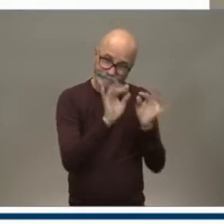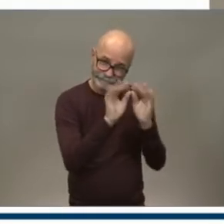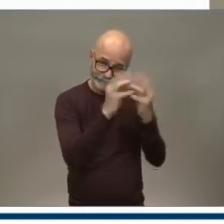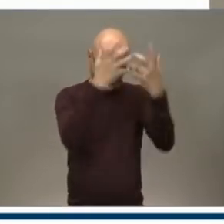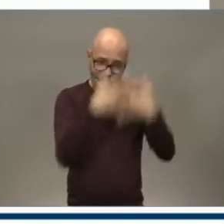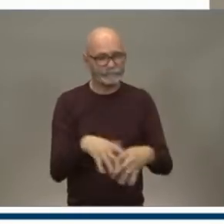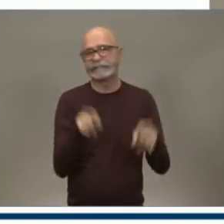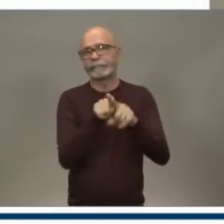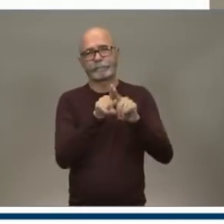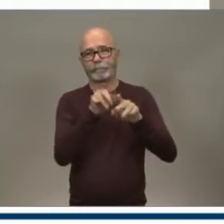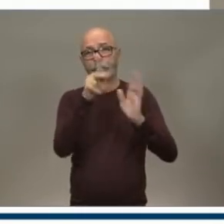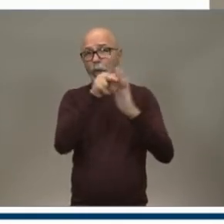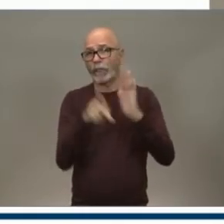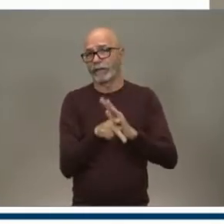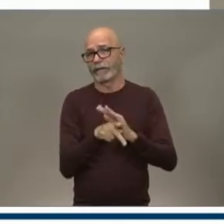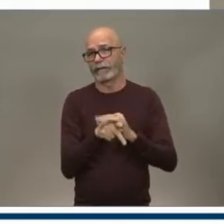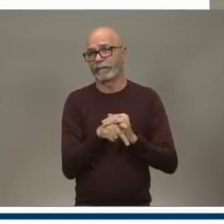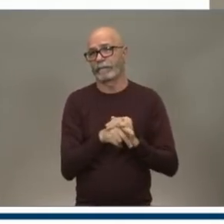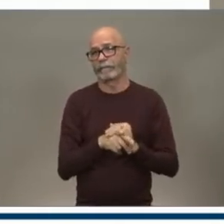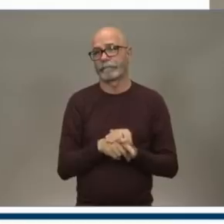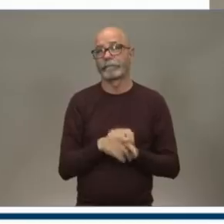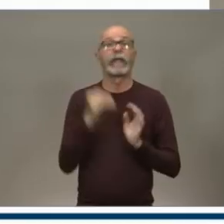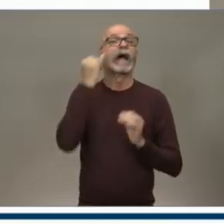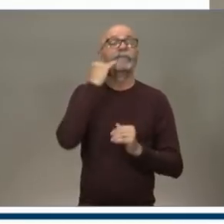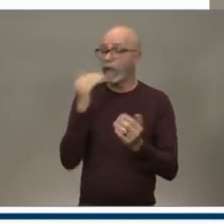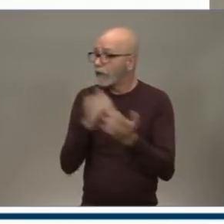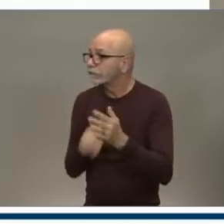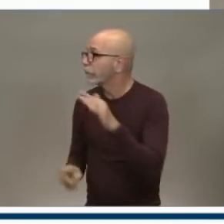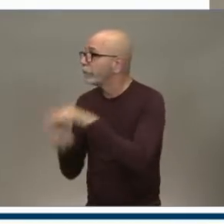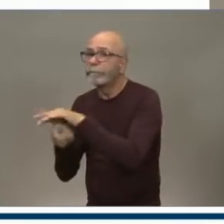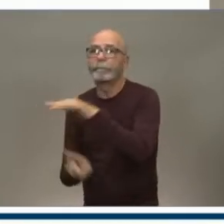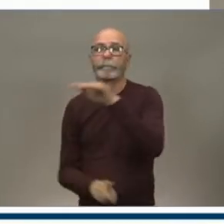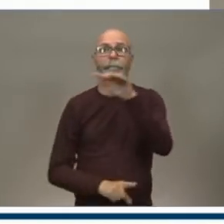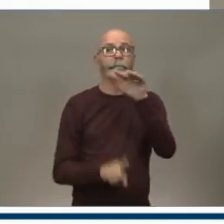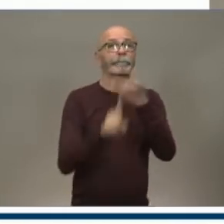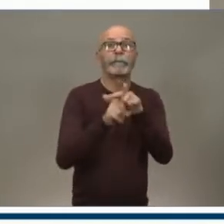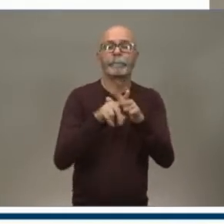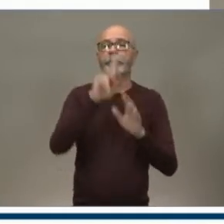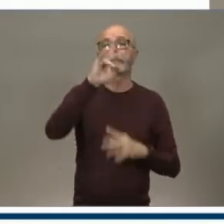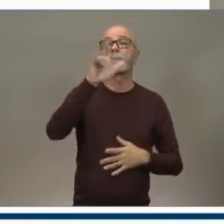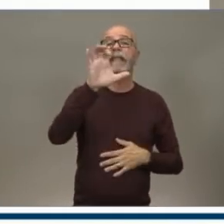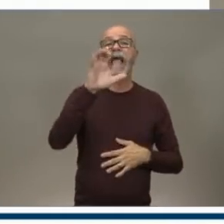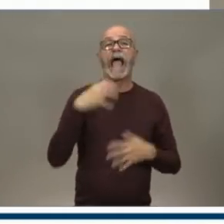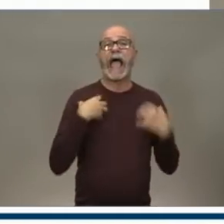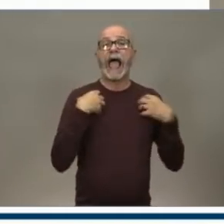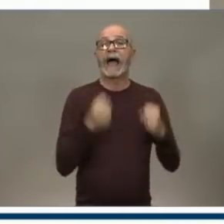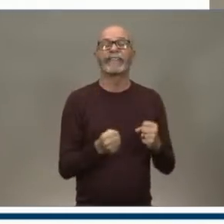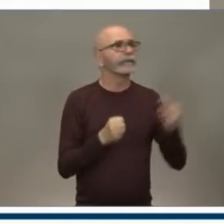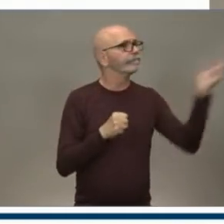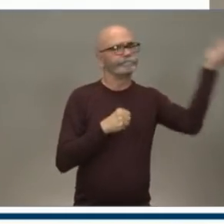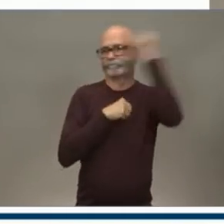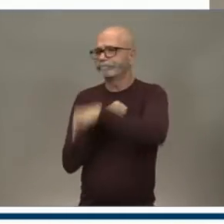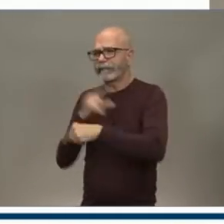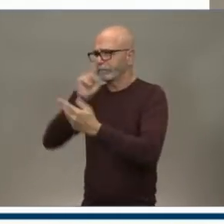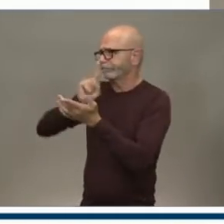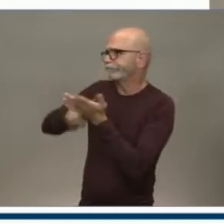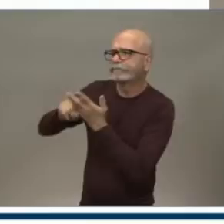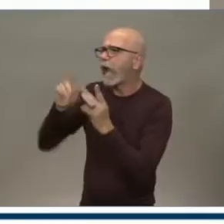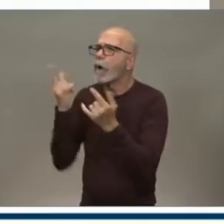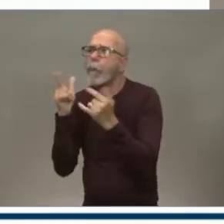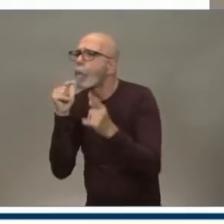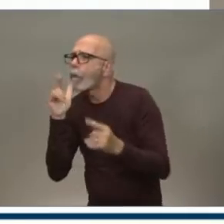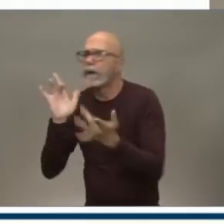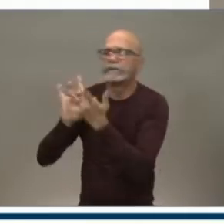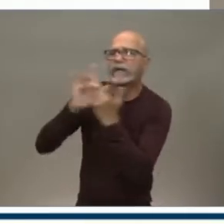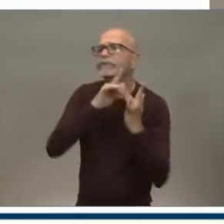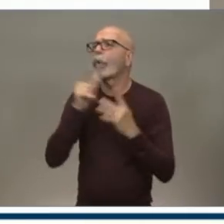all other cases, public health investigates and determines who might be a close contact. And as I said, that we reached out and connected directly